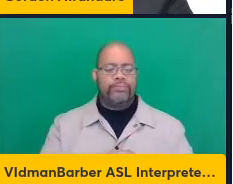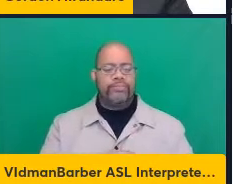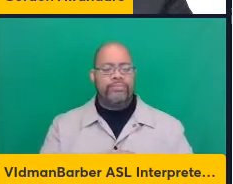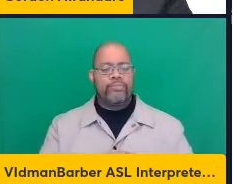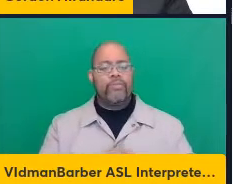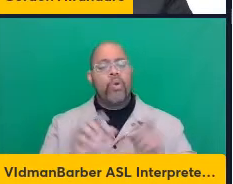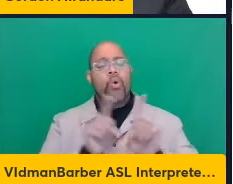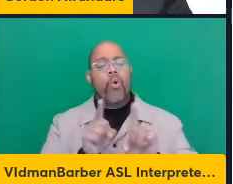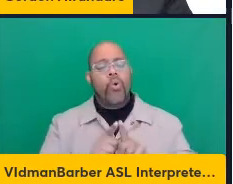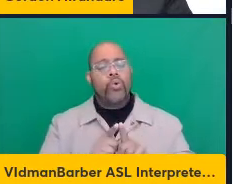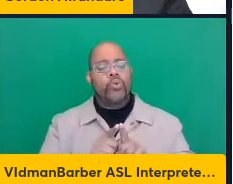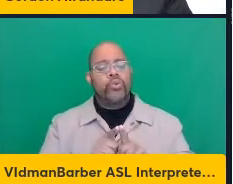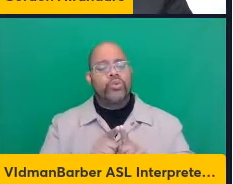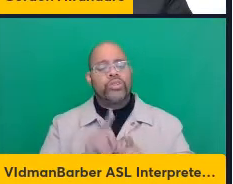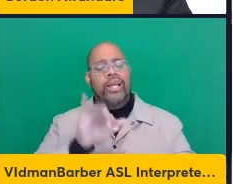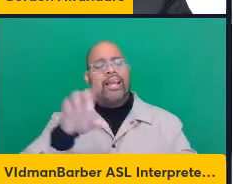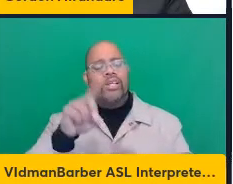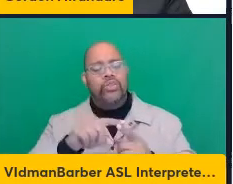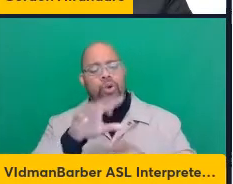There's also the H3 Africa